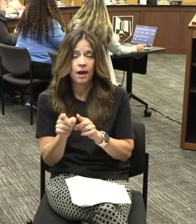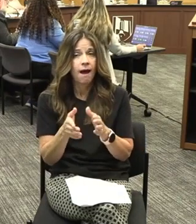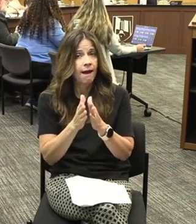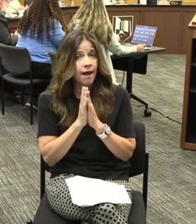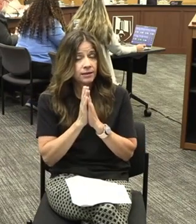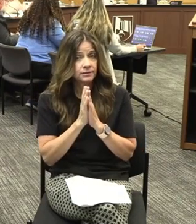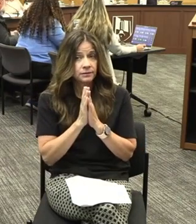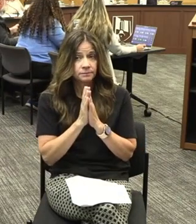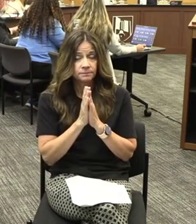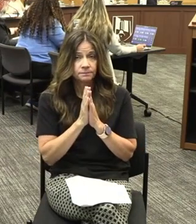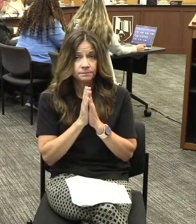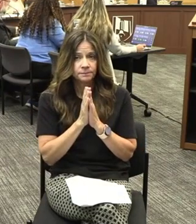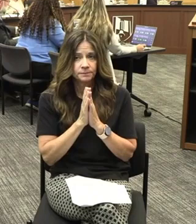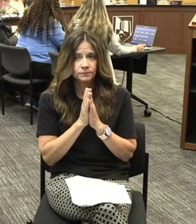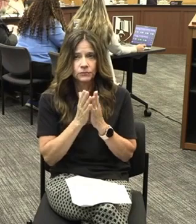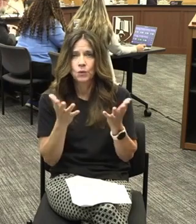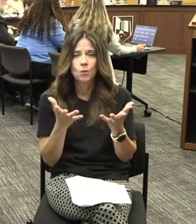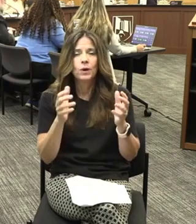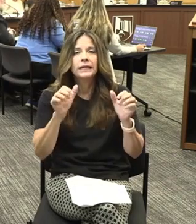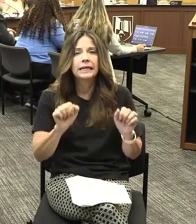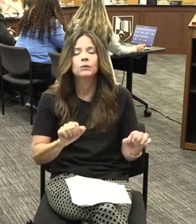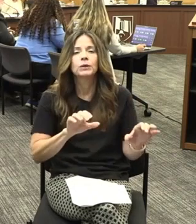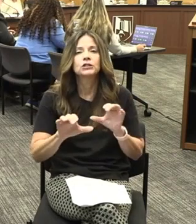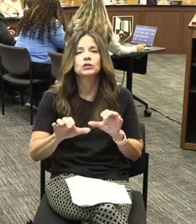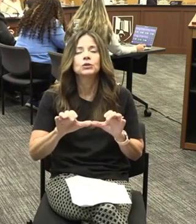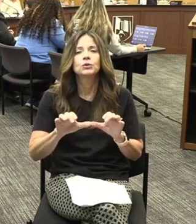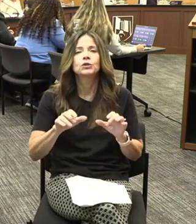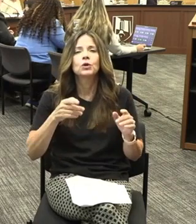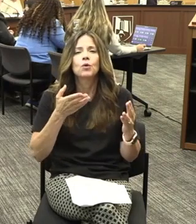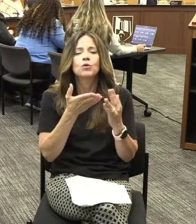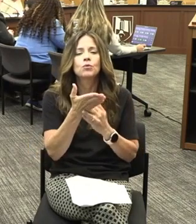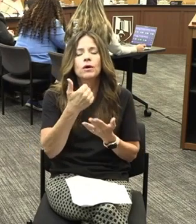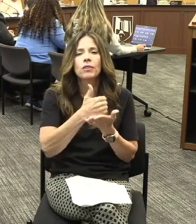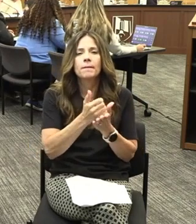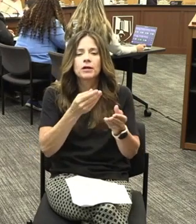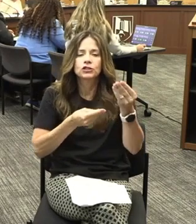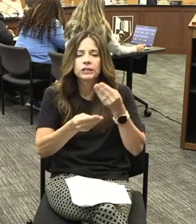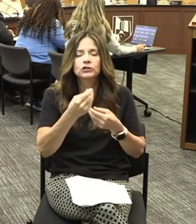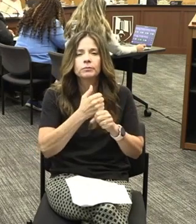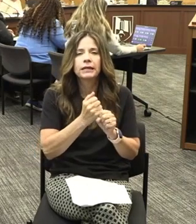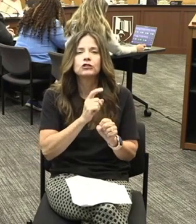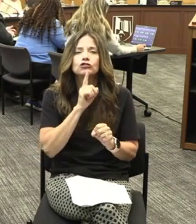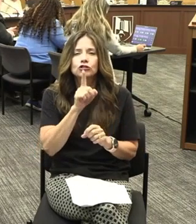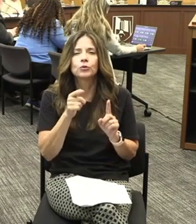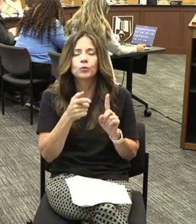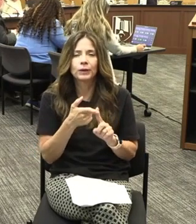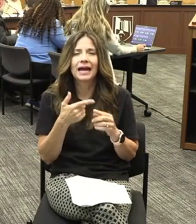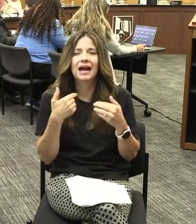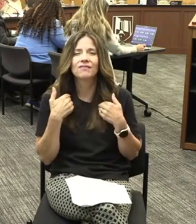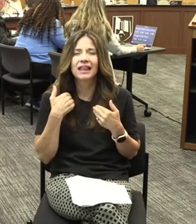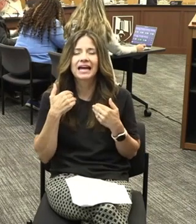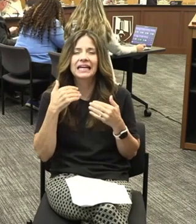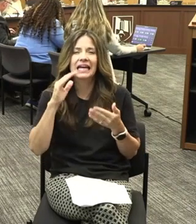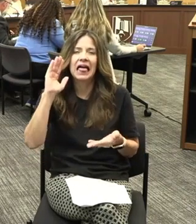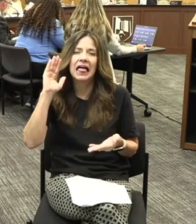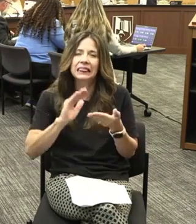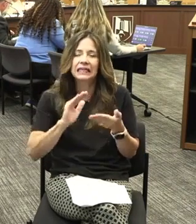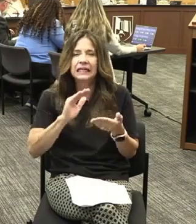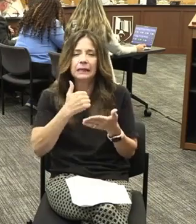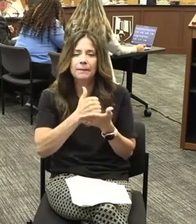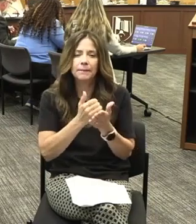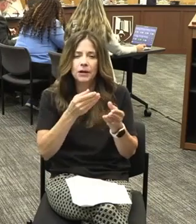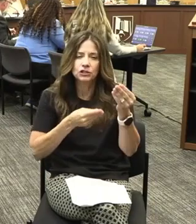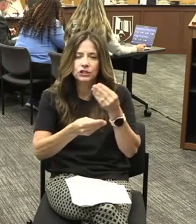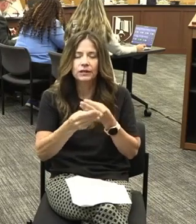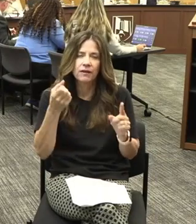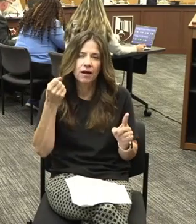ask, what could we do to go back through the budget, make sure that we're presenting a lean budget, recognizing the fiscal impact